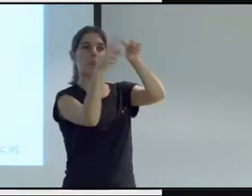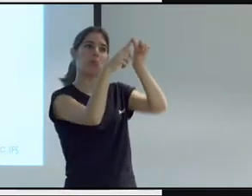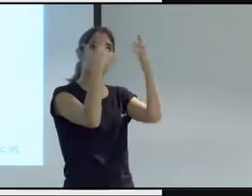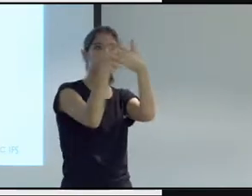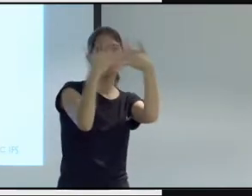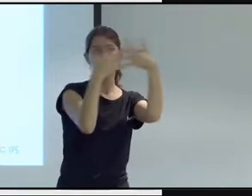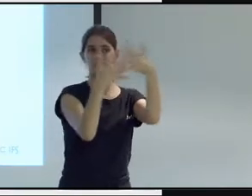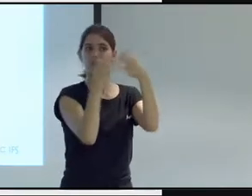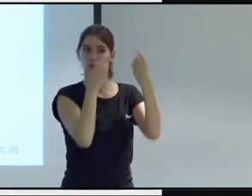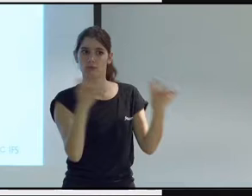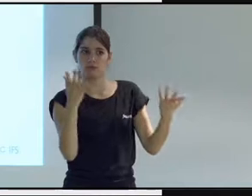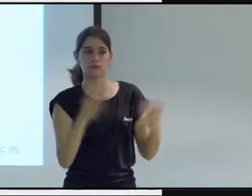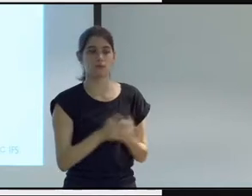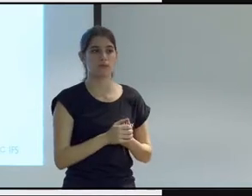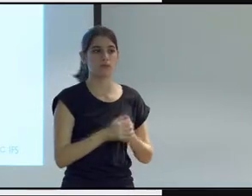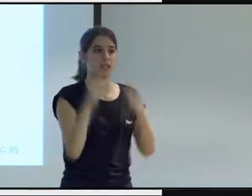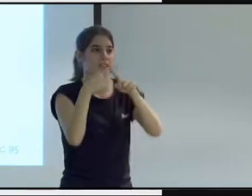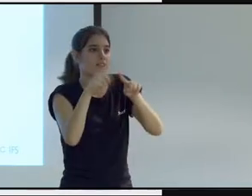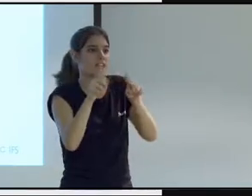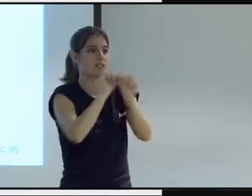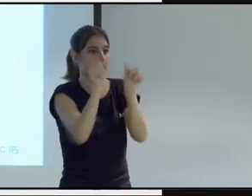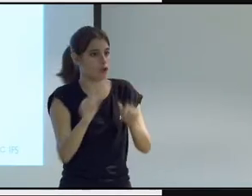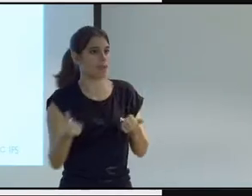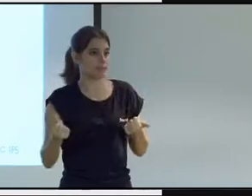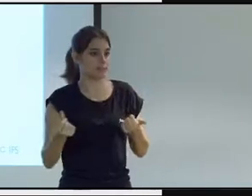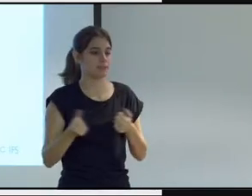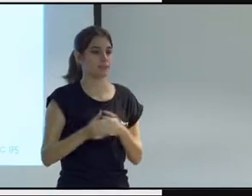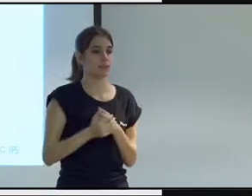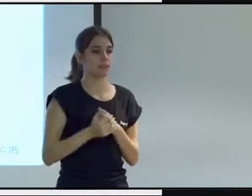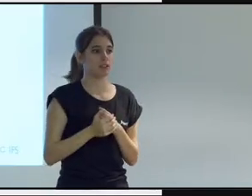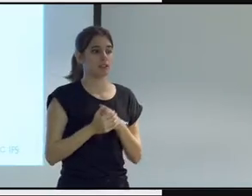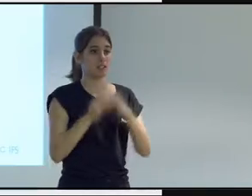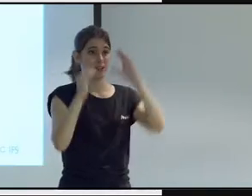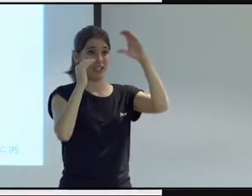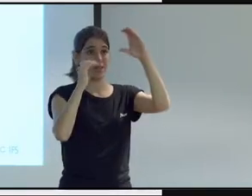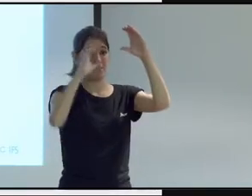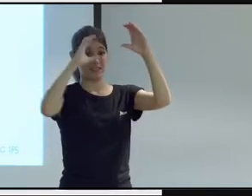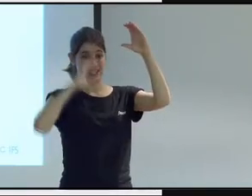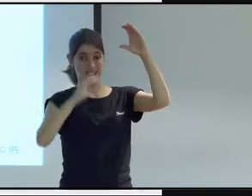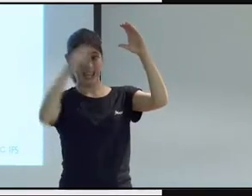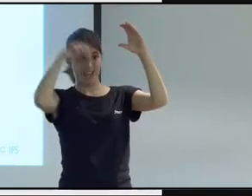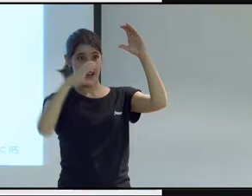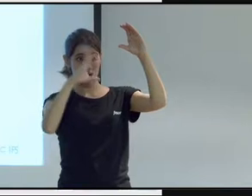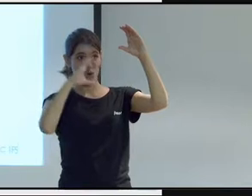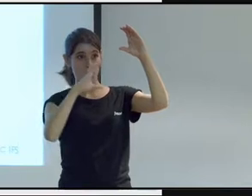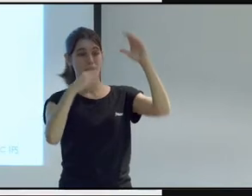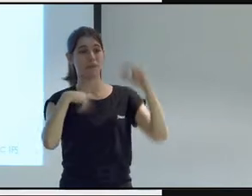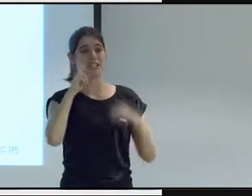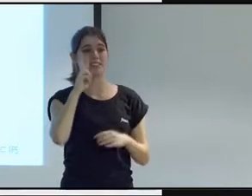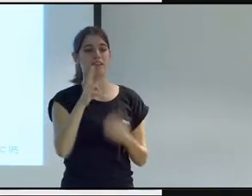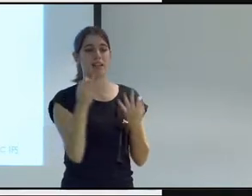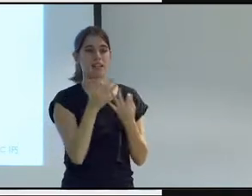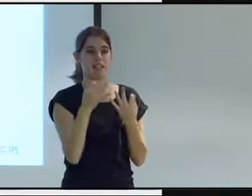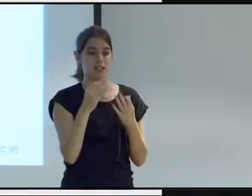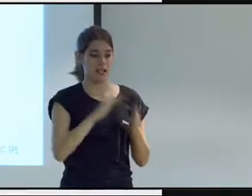a mixture of bodies in different colors and different ways to work. And on the bottom,